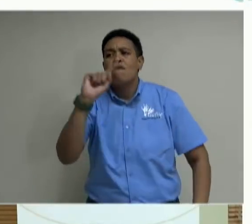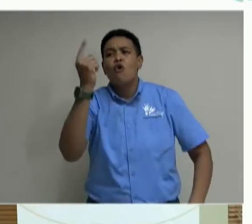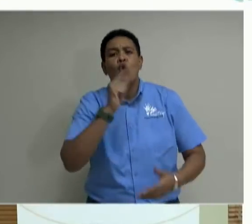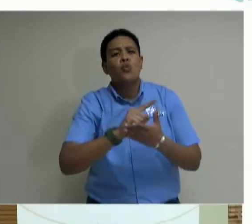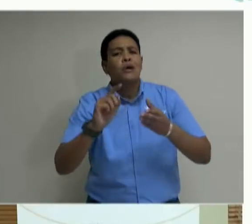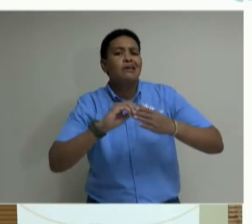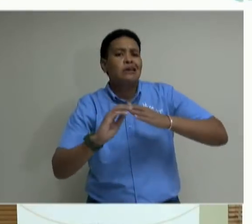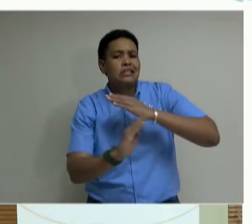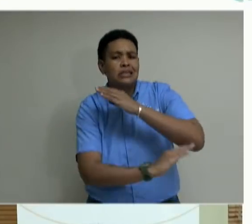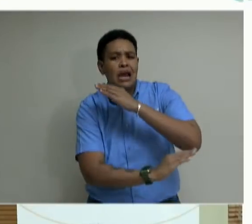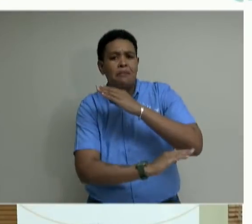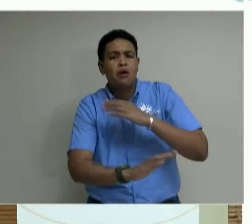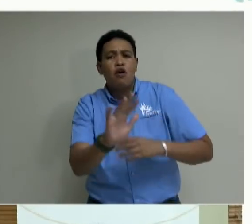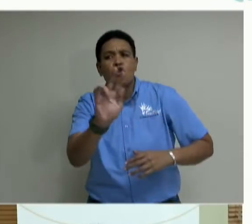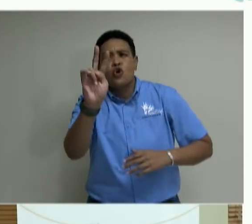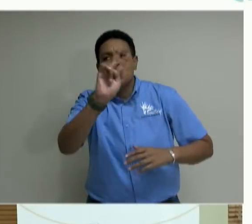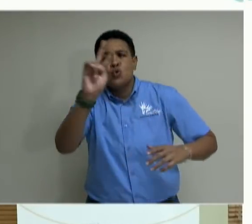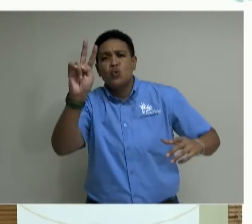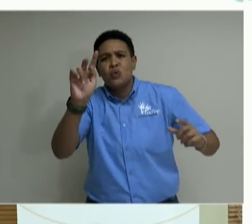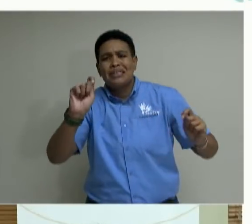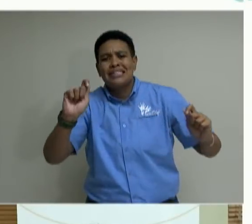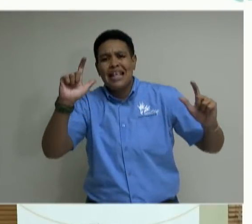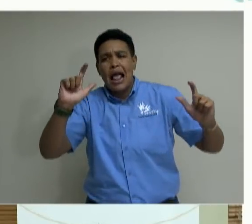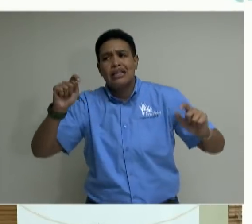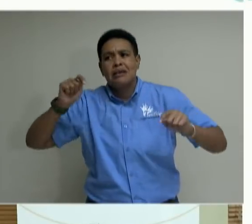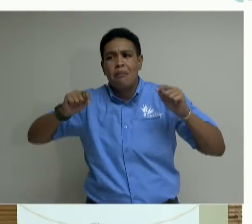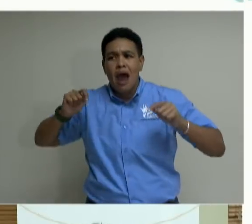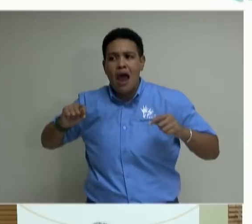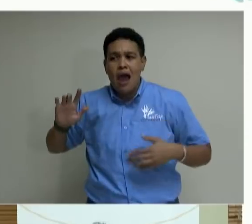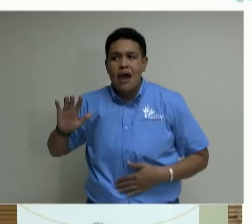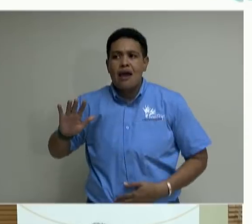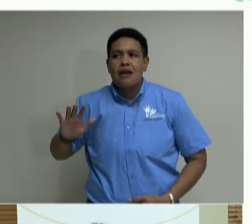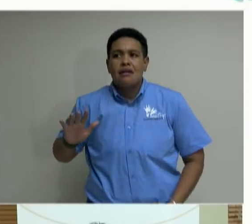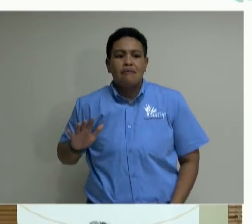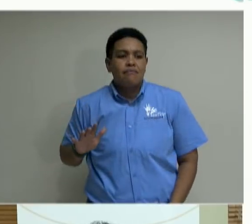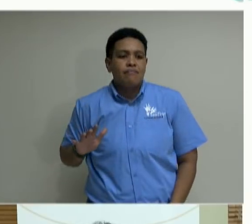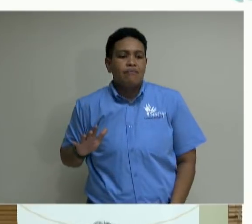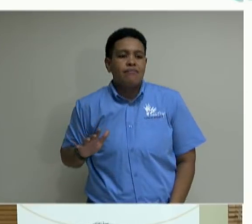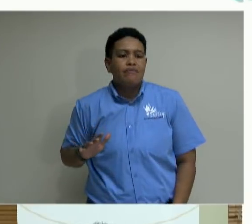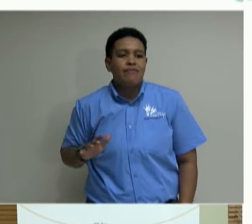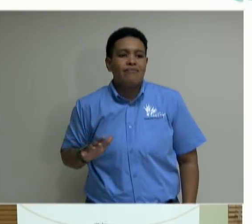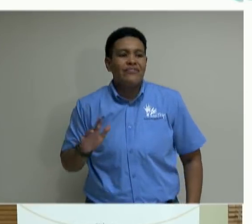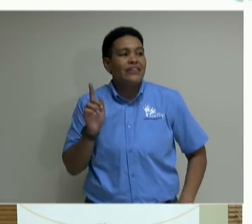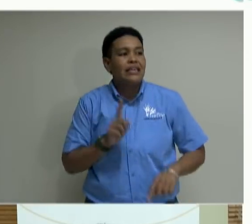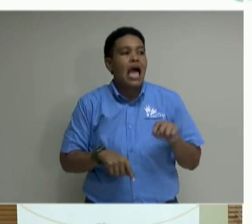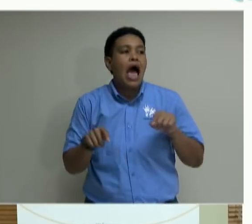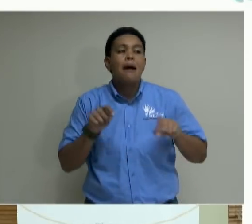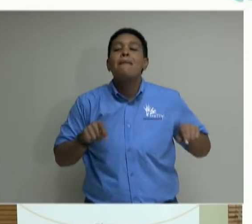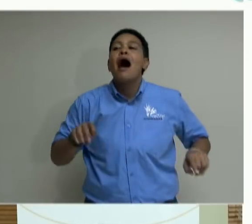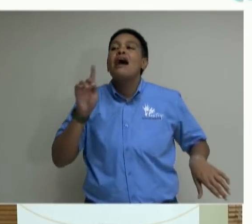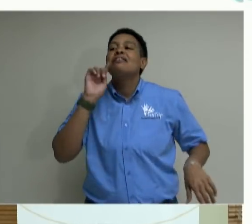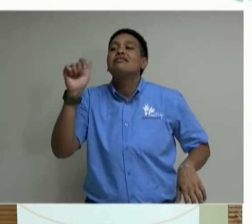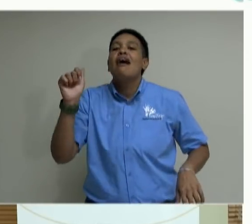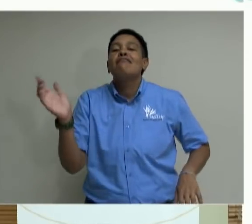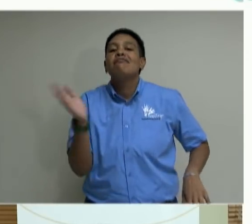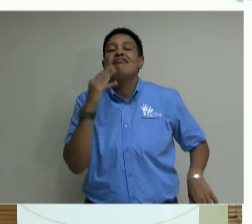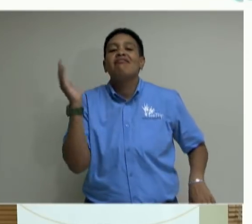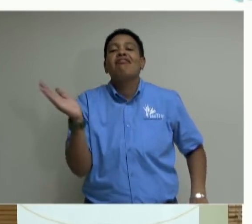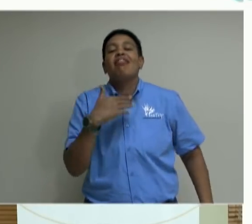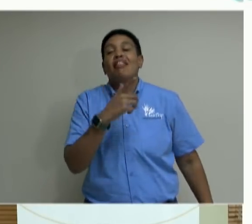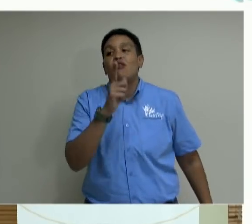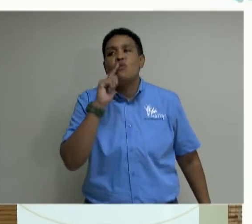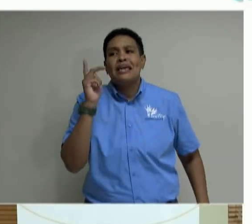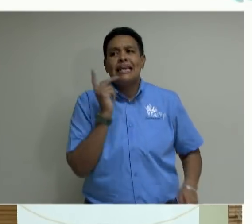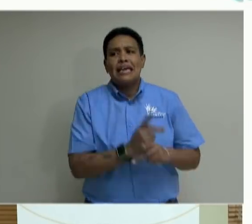in September, about 2 slides back. Oh, you can't go back. All right, sorry. Okay, then we keep going forward